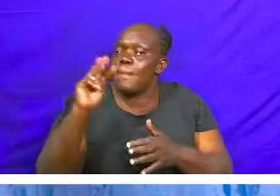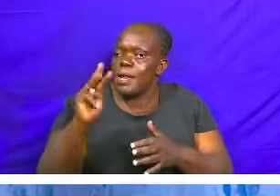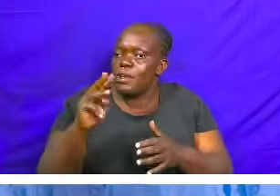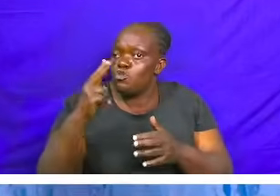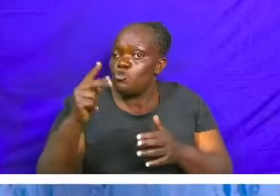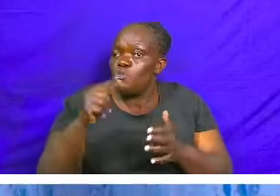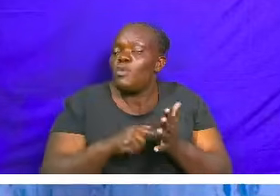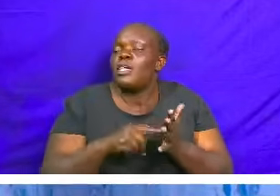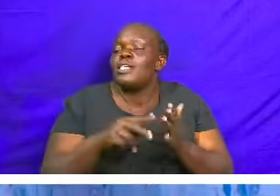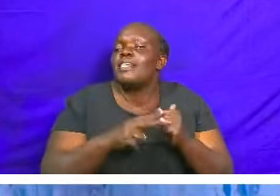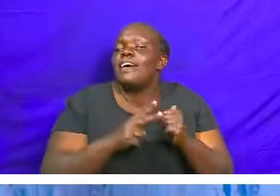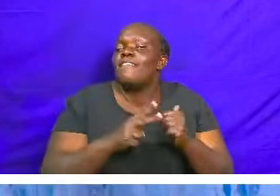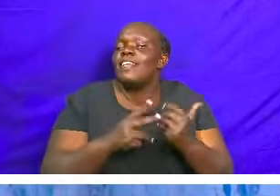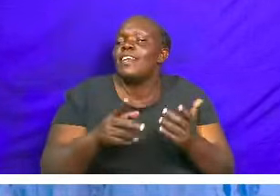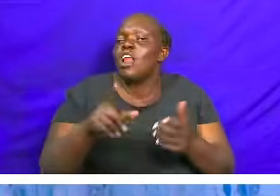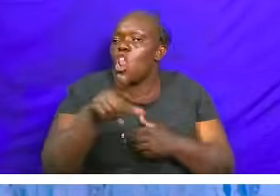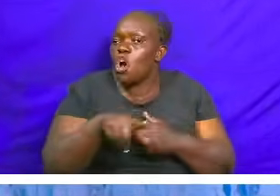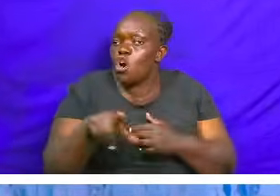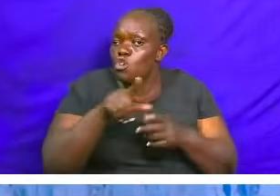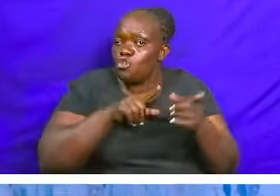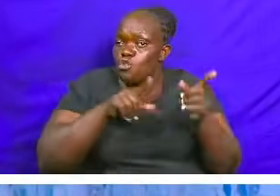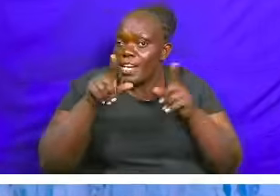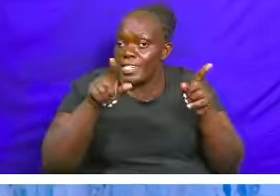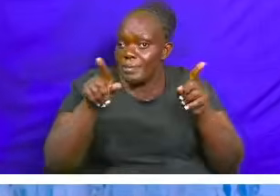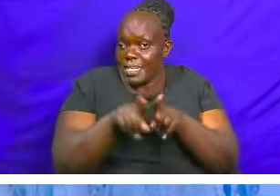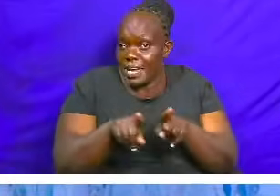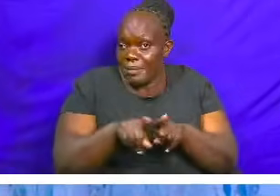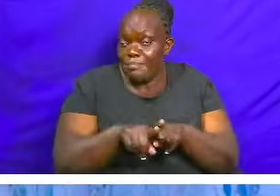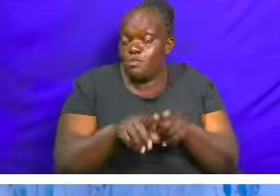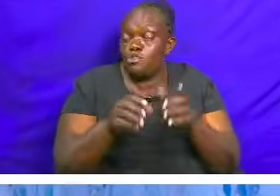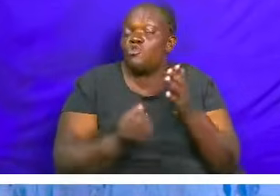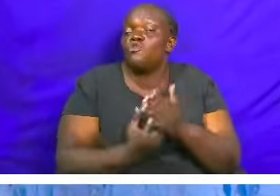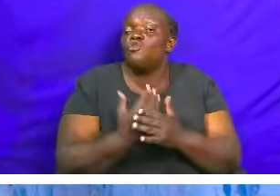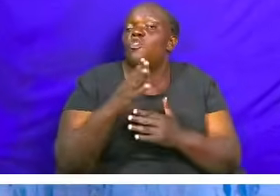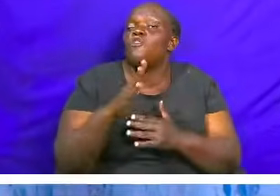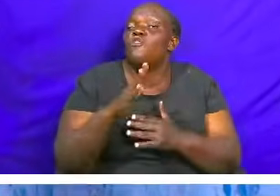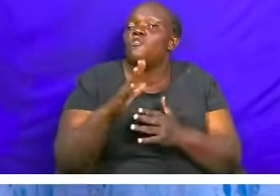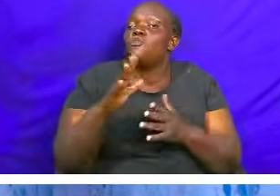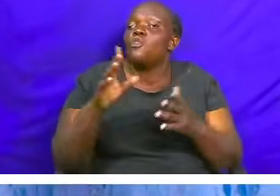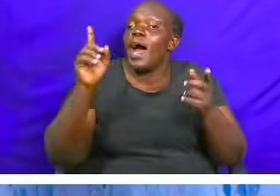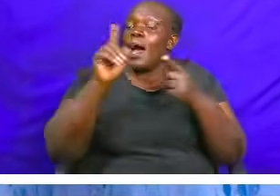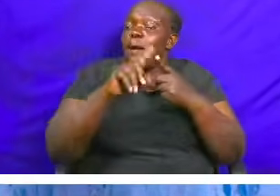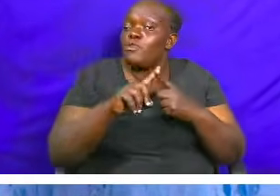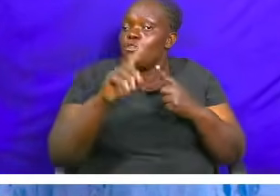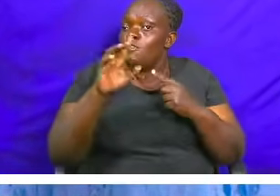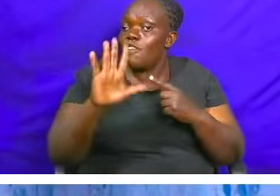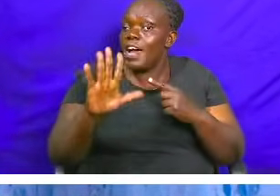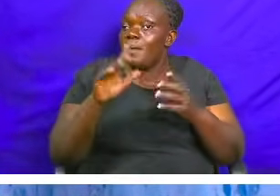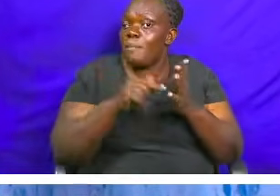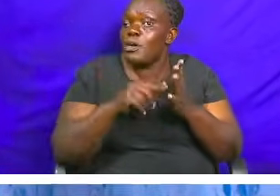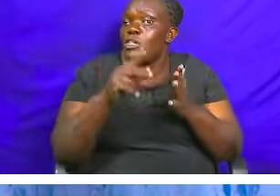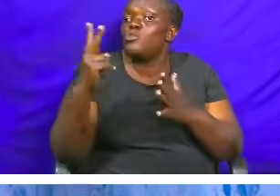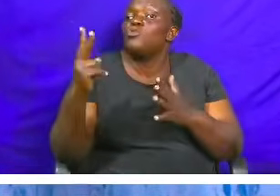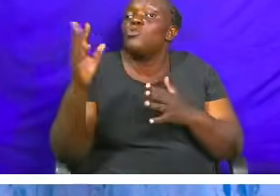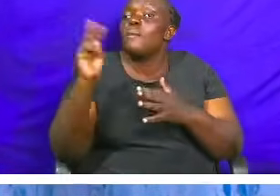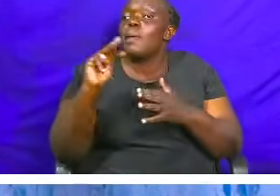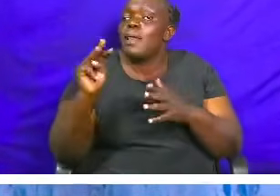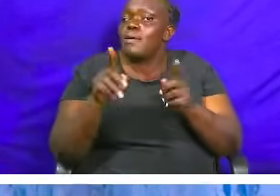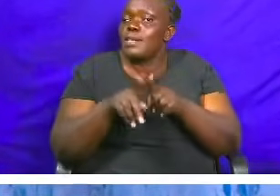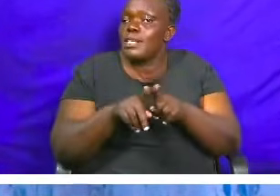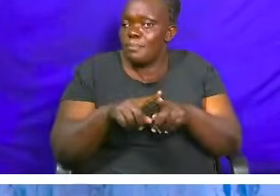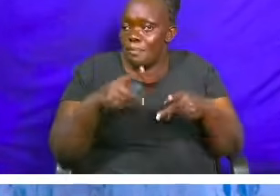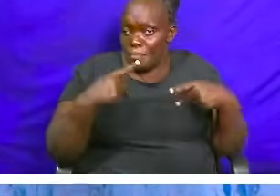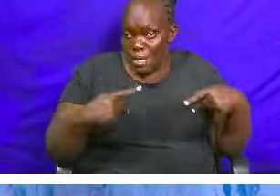million, and local tourism has grown by up to 5.2 million because of the free visa, and people